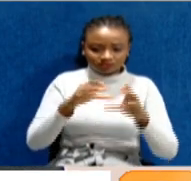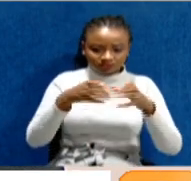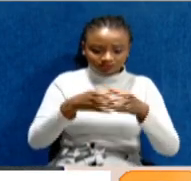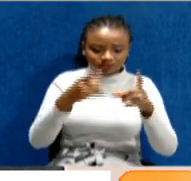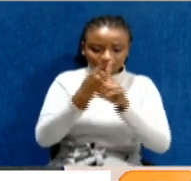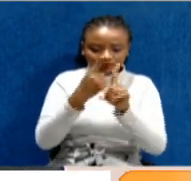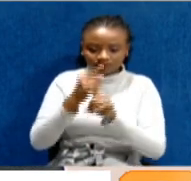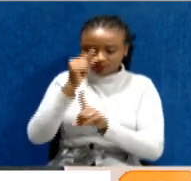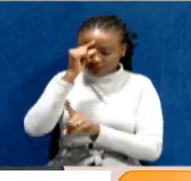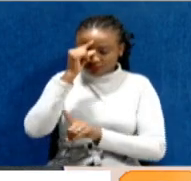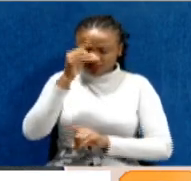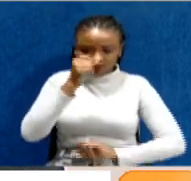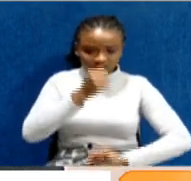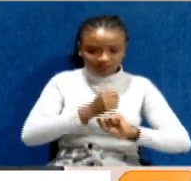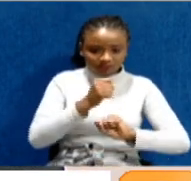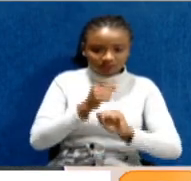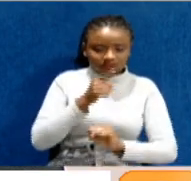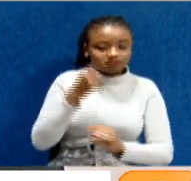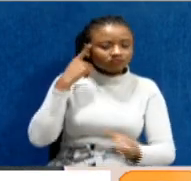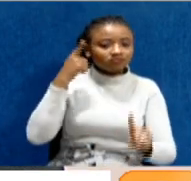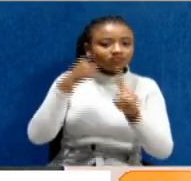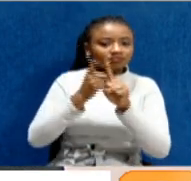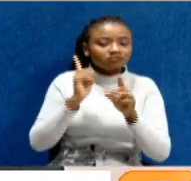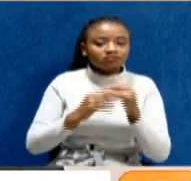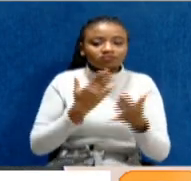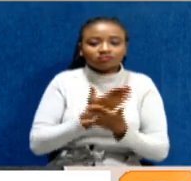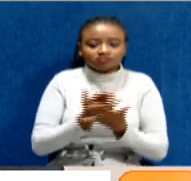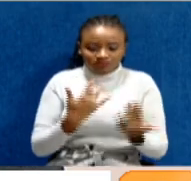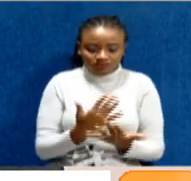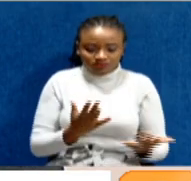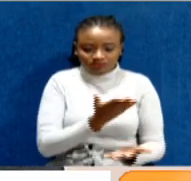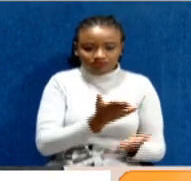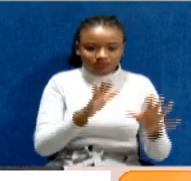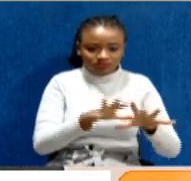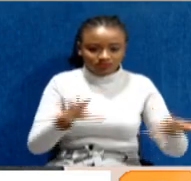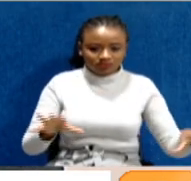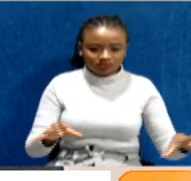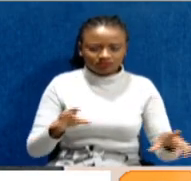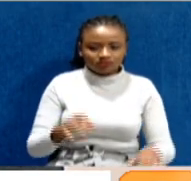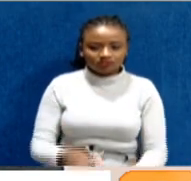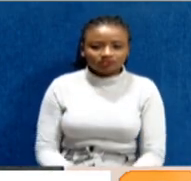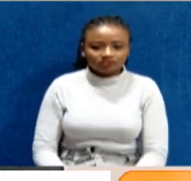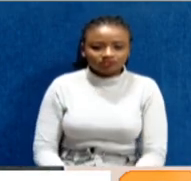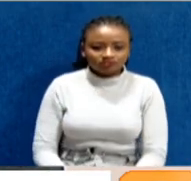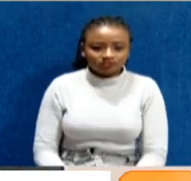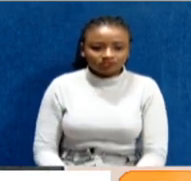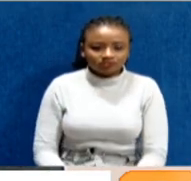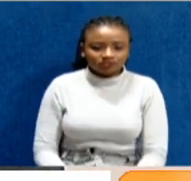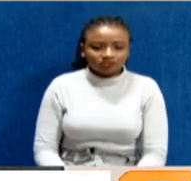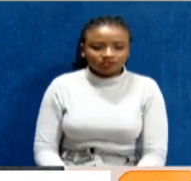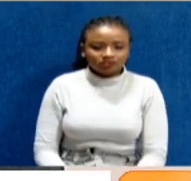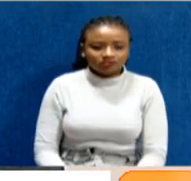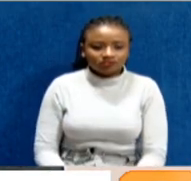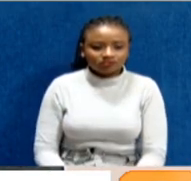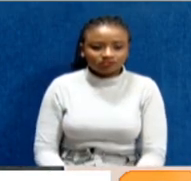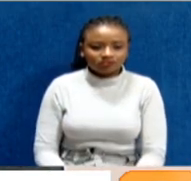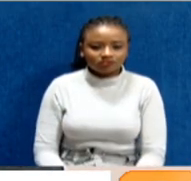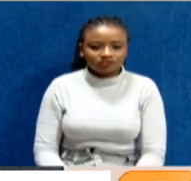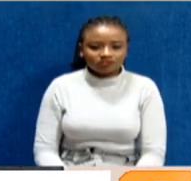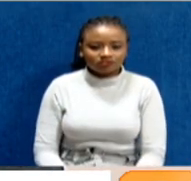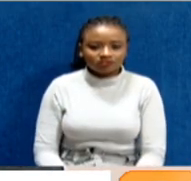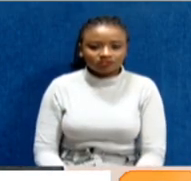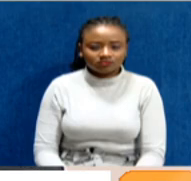national governments to ensure that the, whatever products are in the market and are actually certified organic, they have passed certain standards of organic,